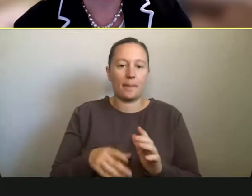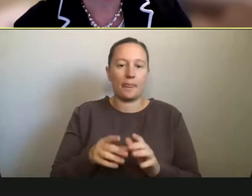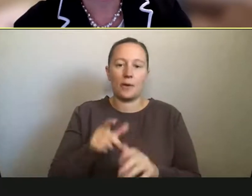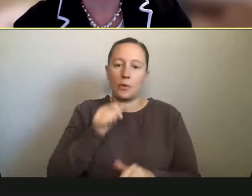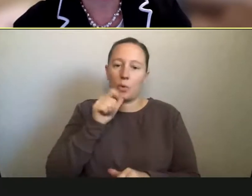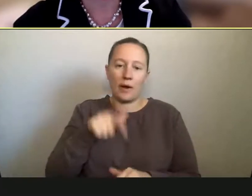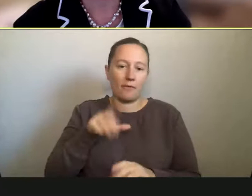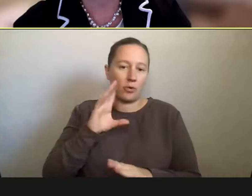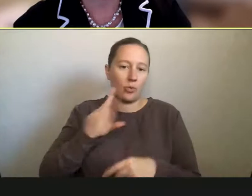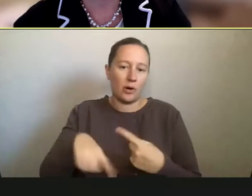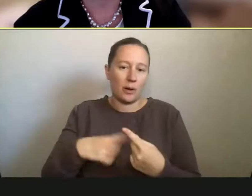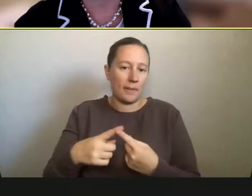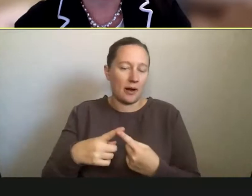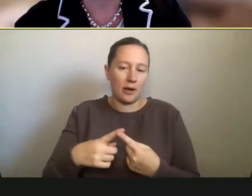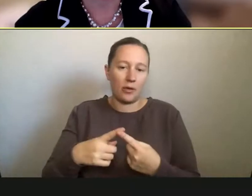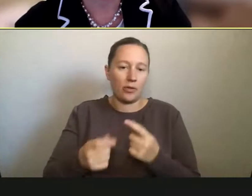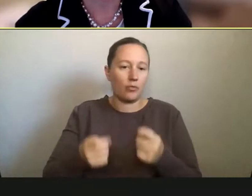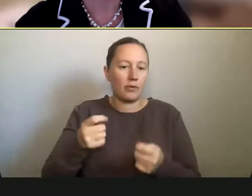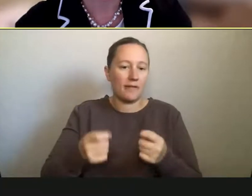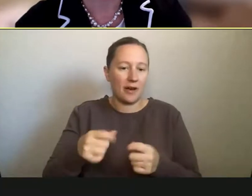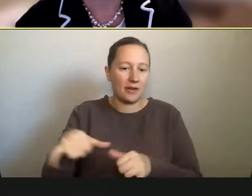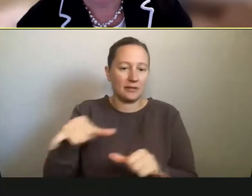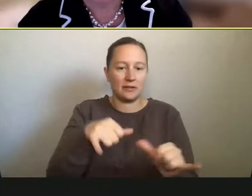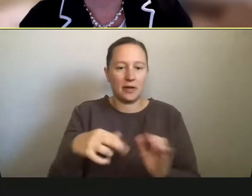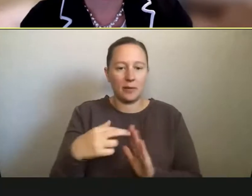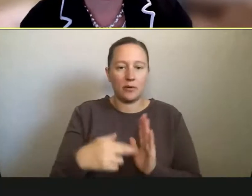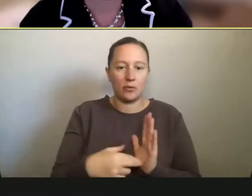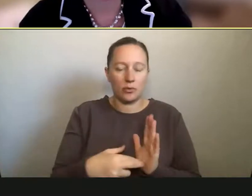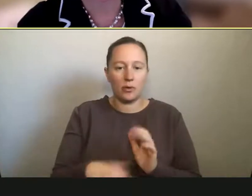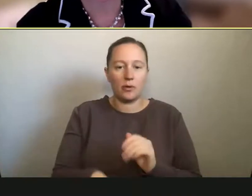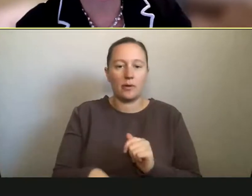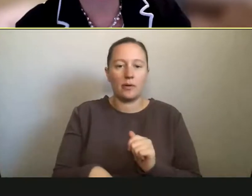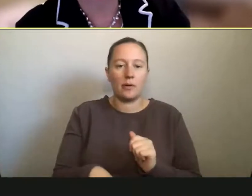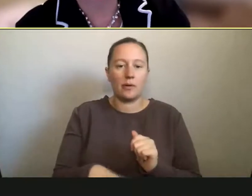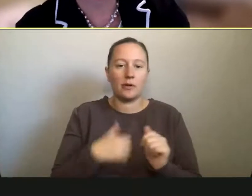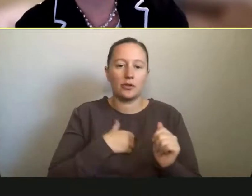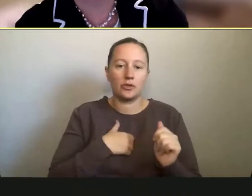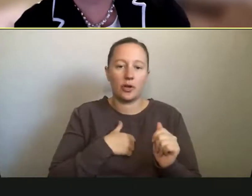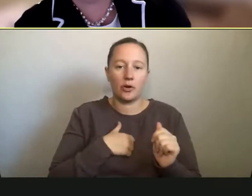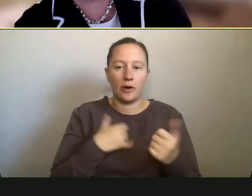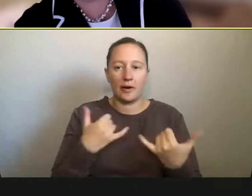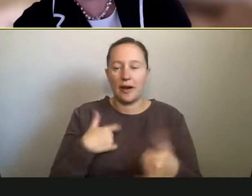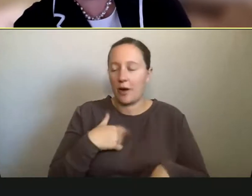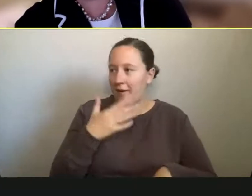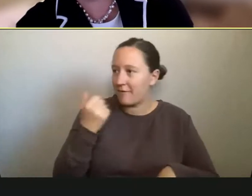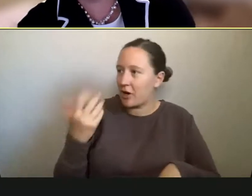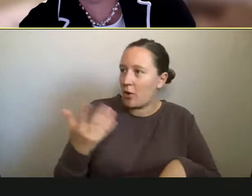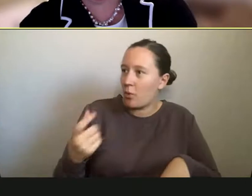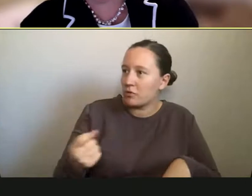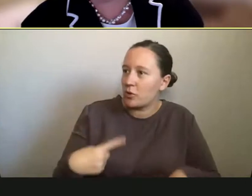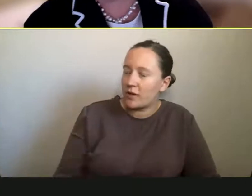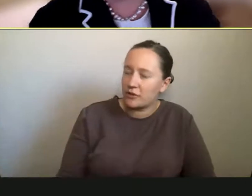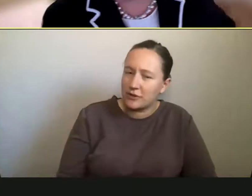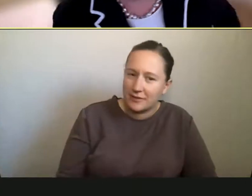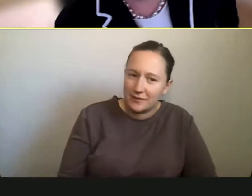about the revised common rule. And sorry, now I forgot what the question was.